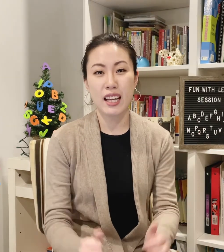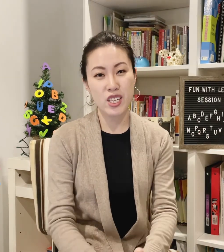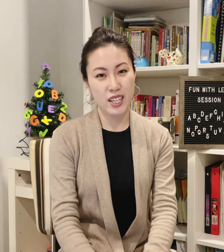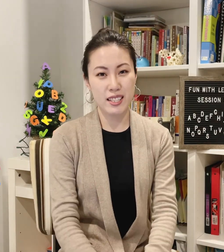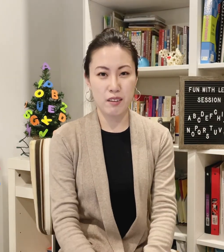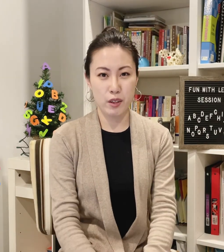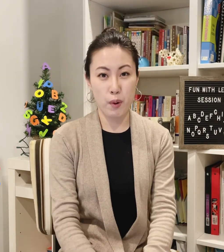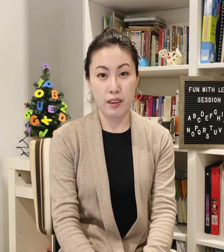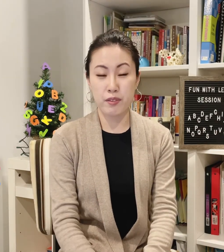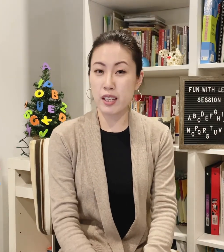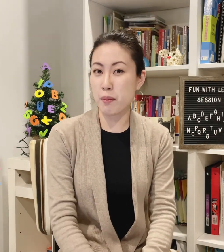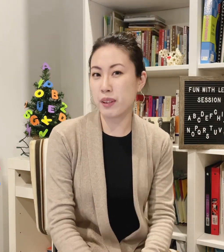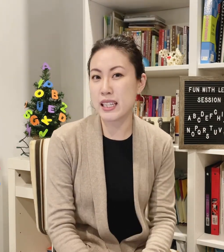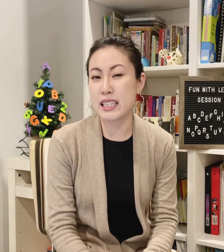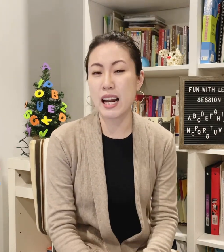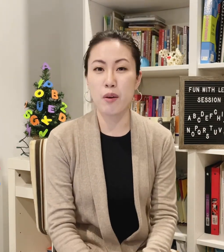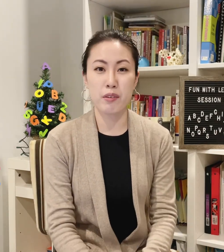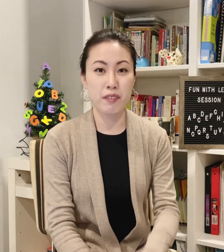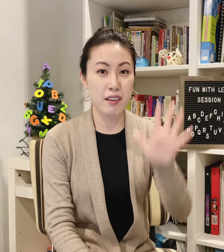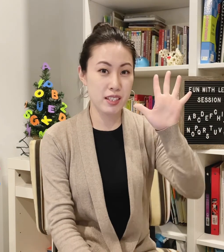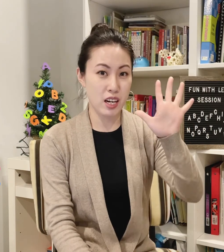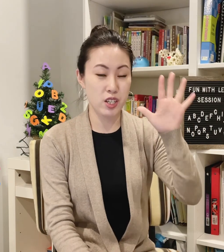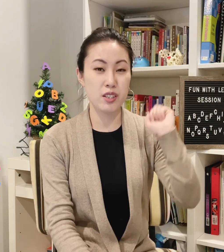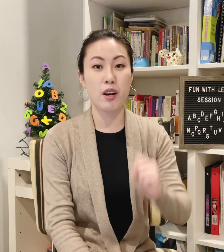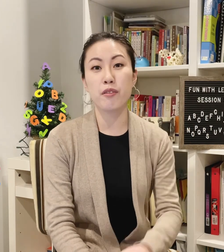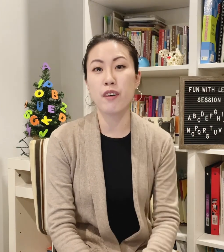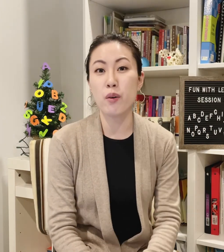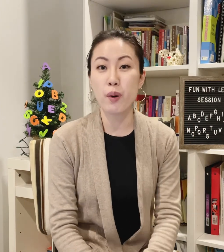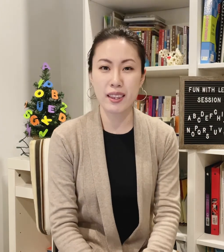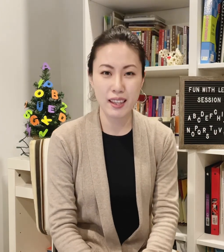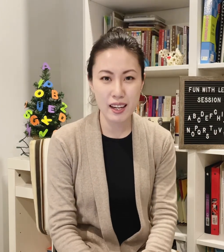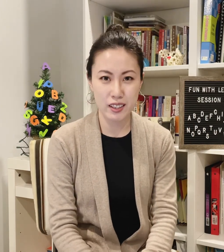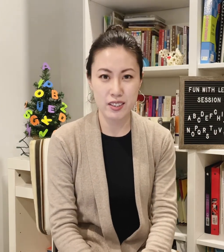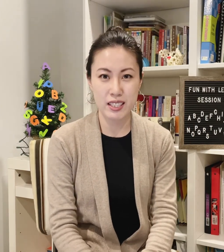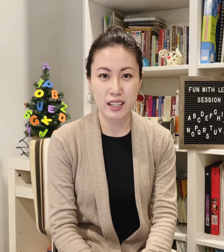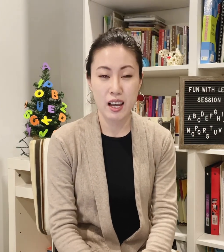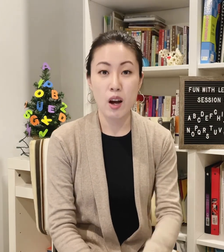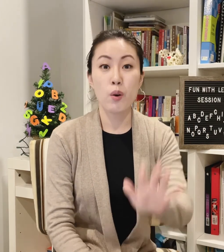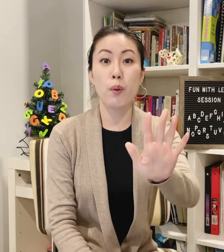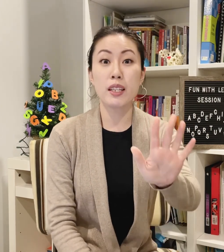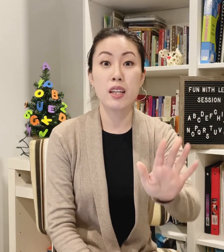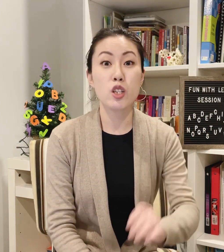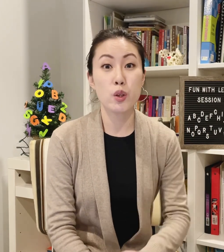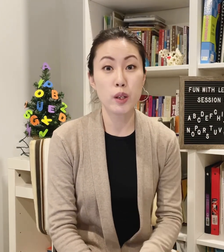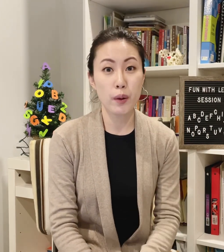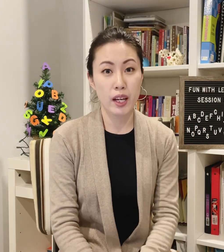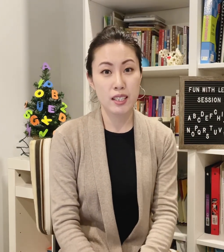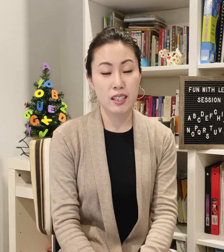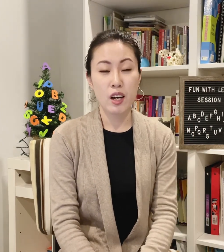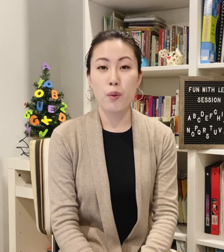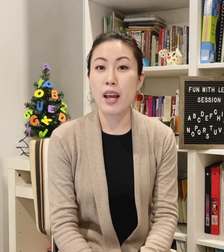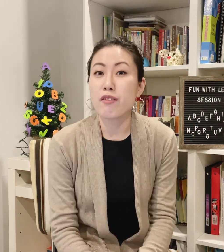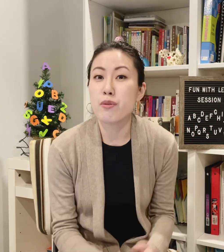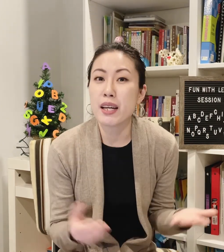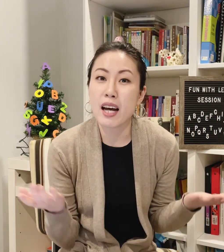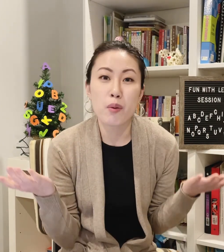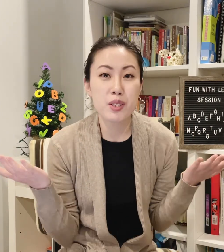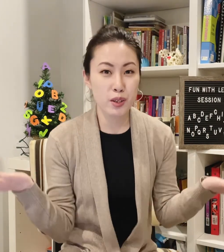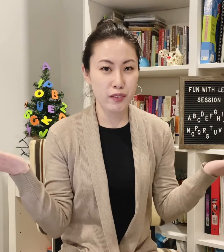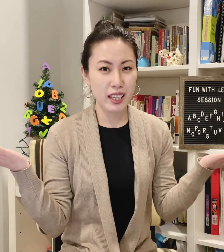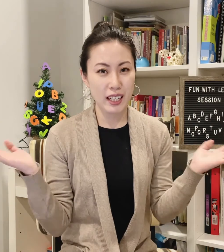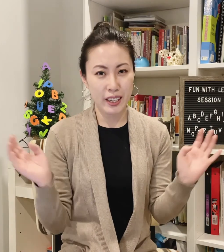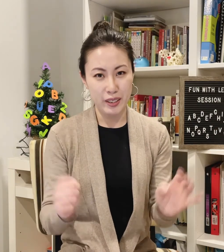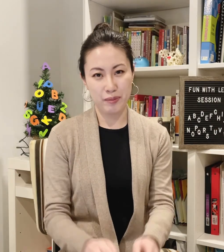Congratulations, everyone, for completing our 5 sessions of Fun with Letters. Wait, don't go yet. We have to make